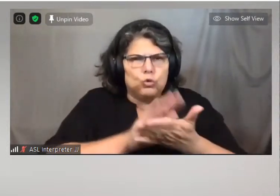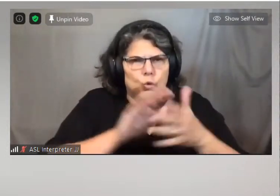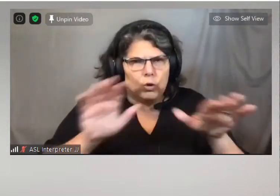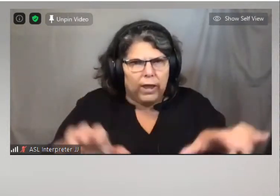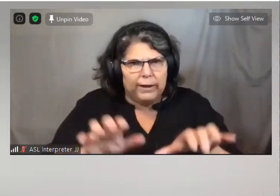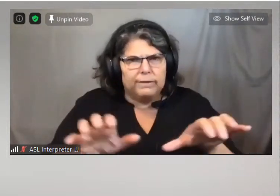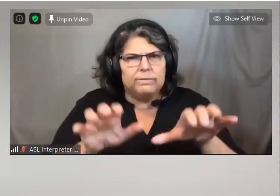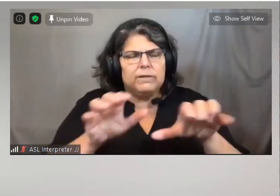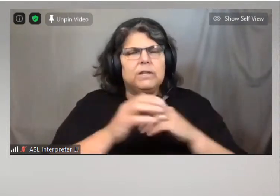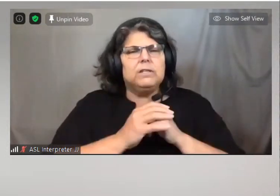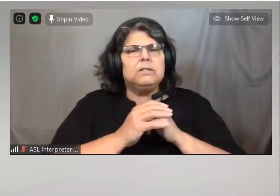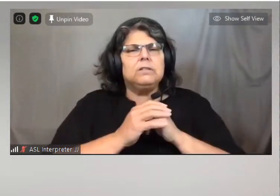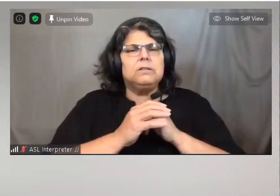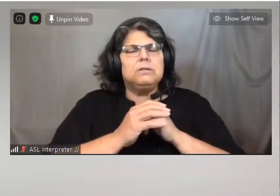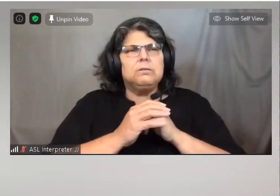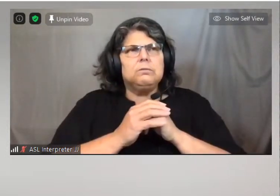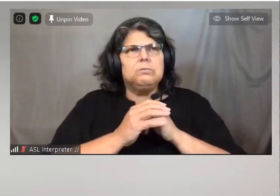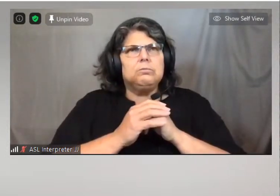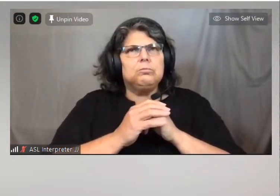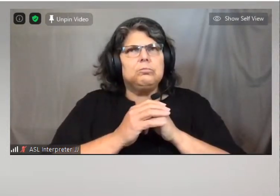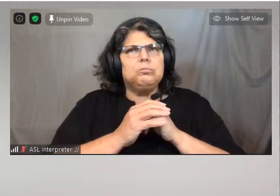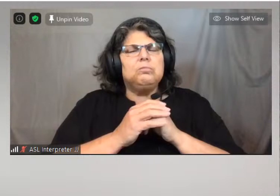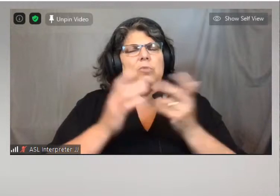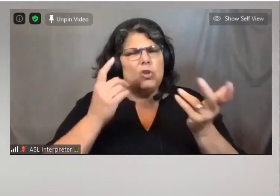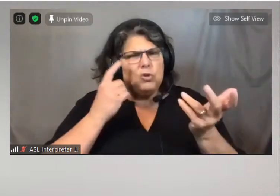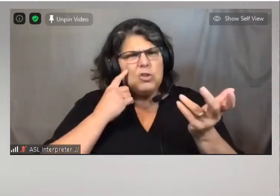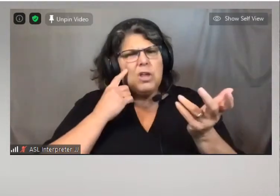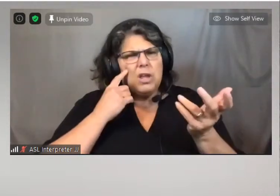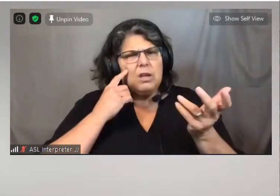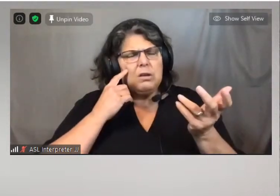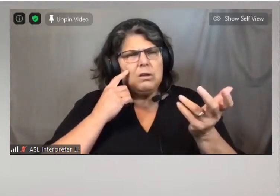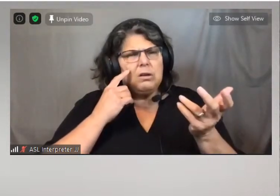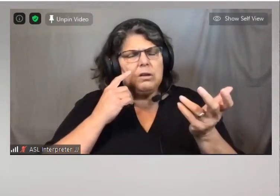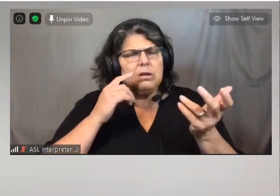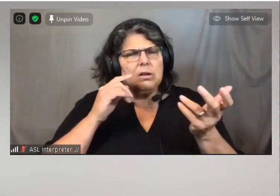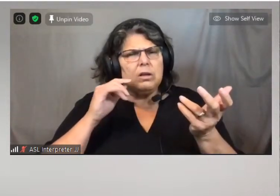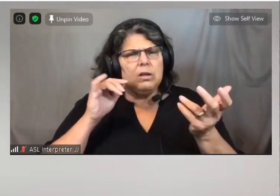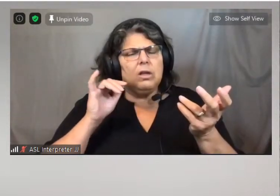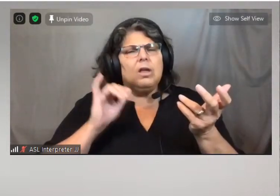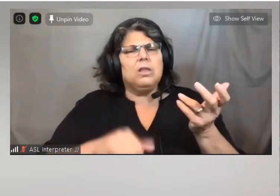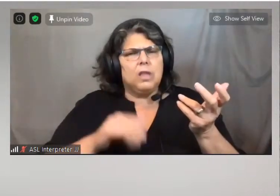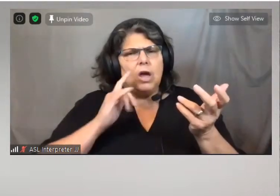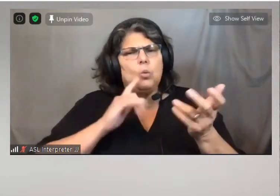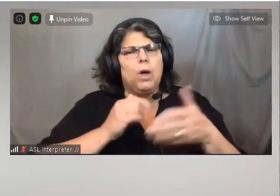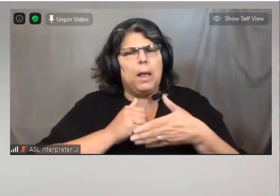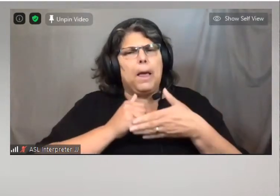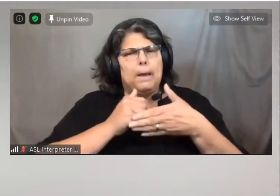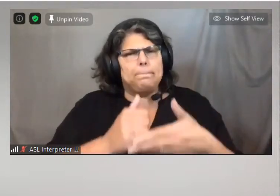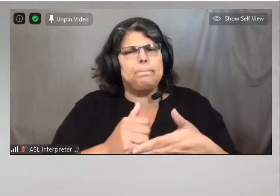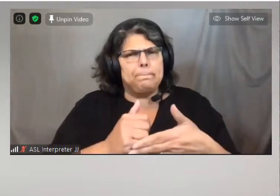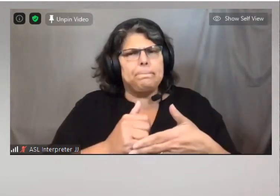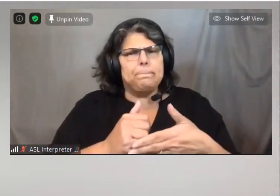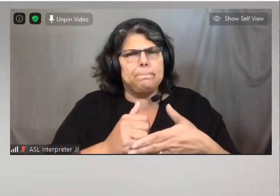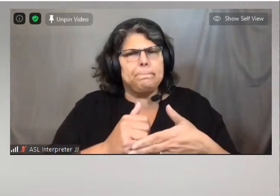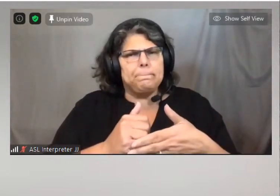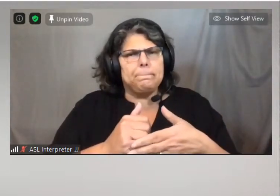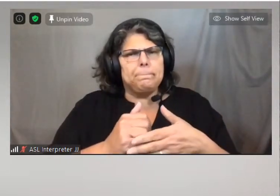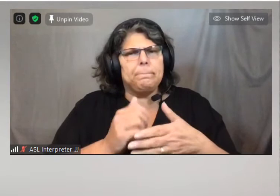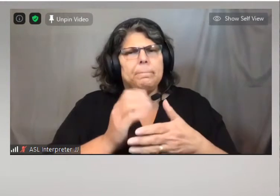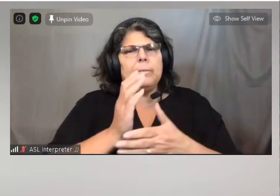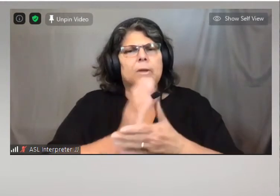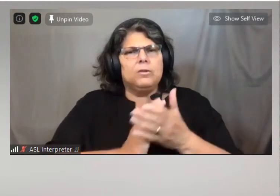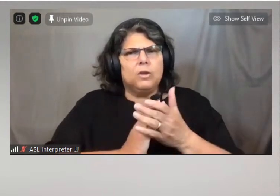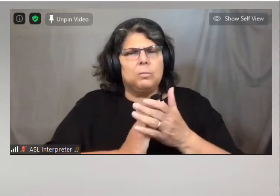something that we think will bear some fruit in terms of relaxing some of the problems that